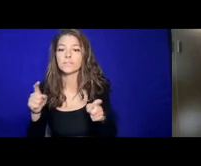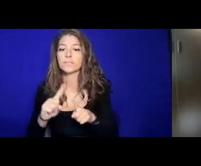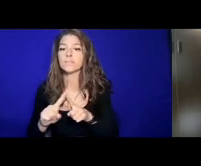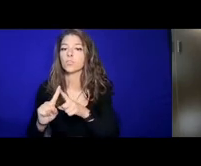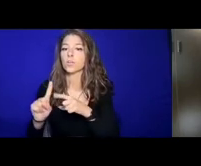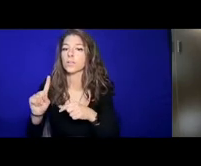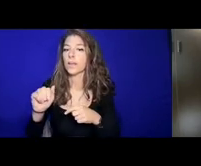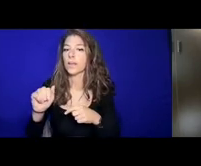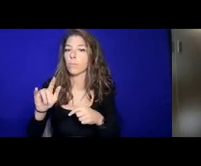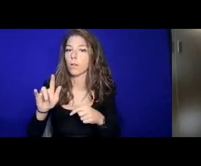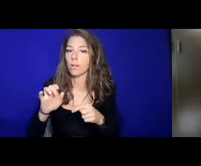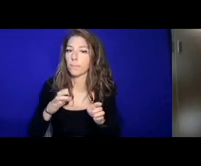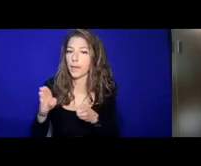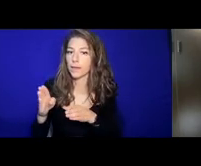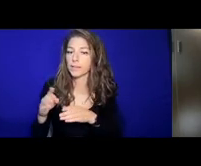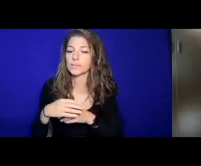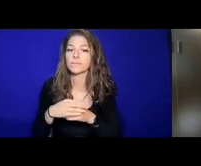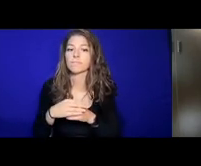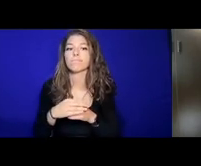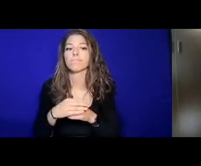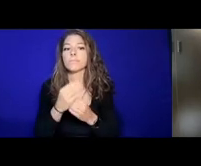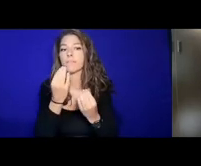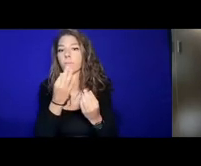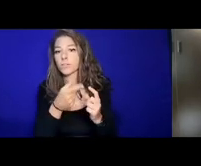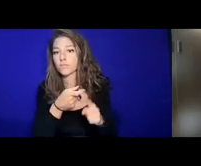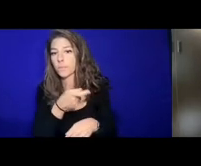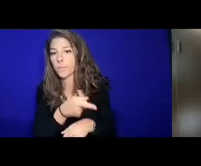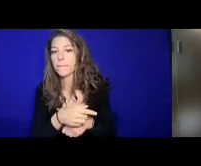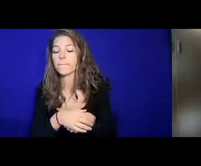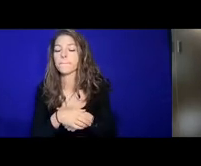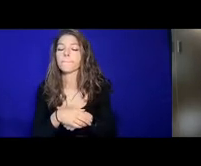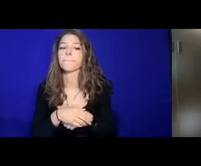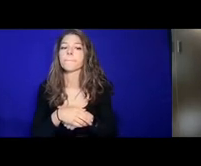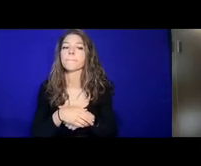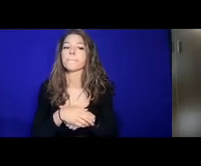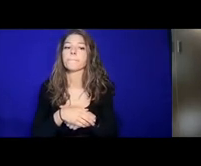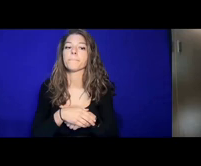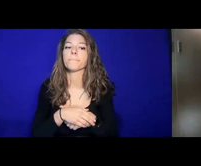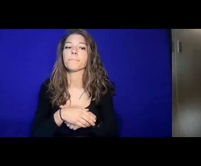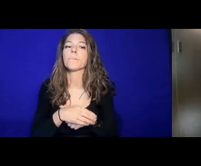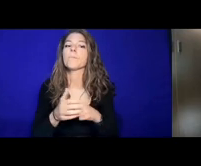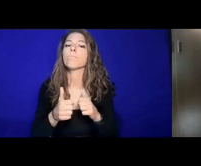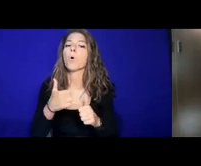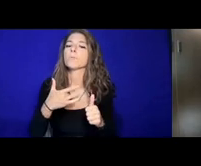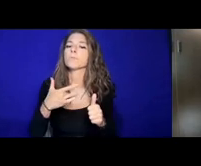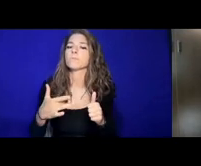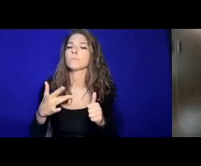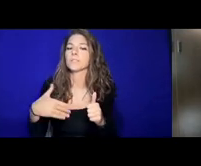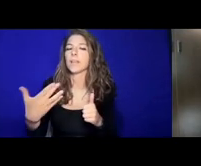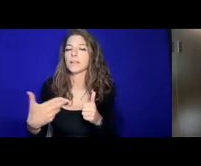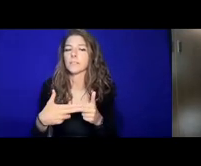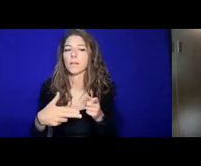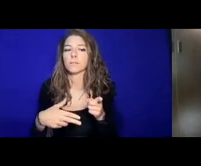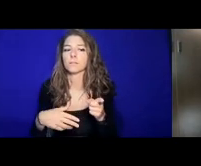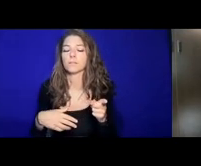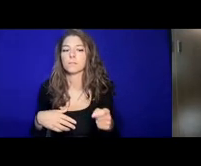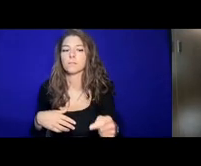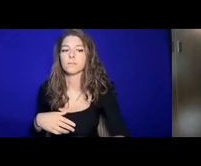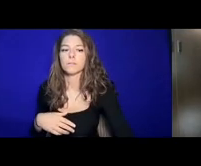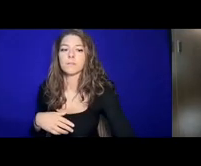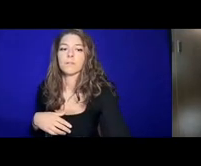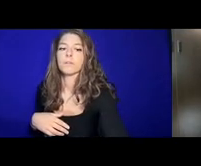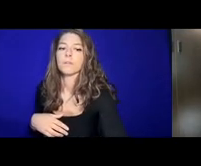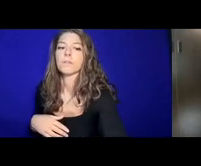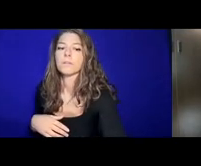different ABLE plans. We're gathering a little bit of information from them. In the most cases, we can go to the next slide. In